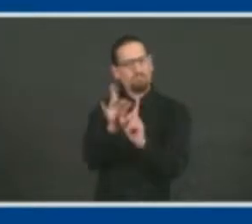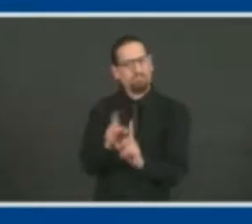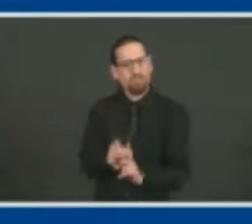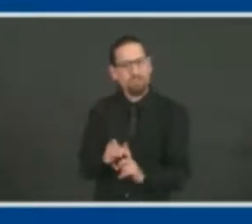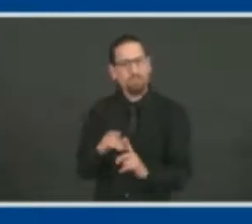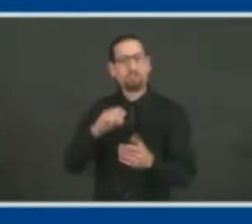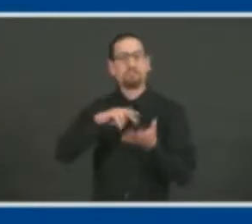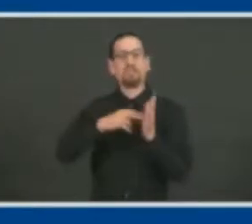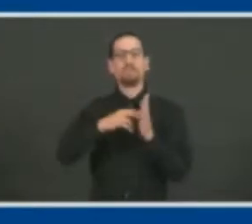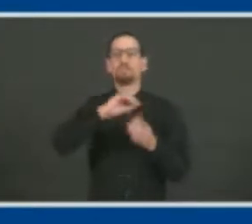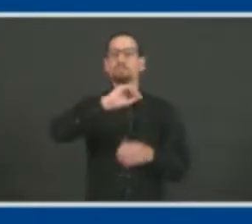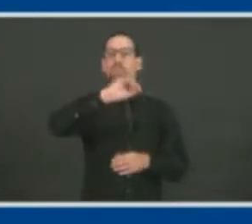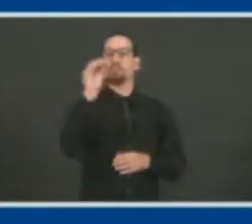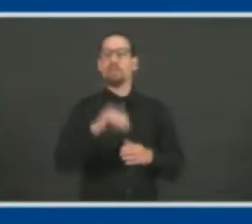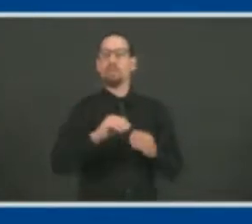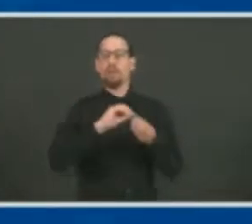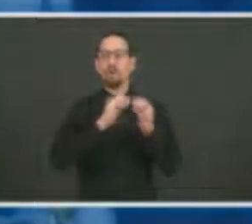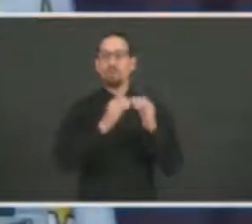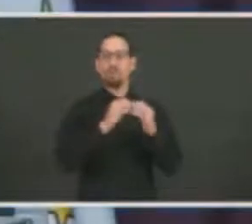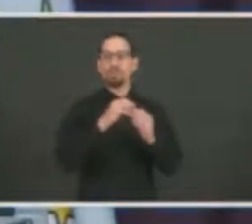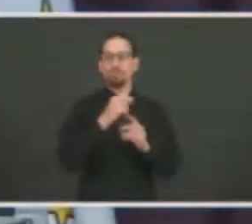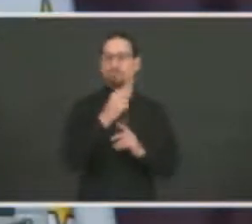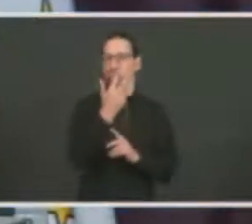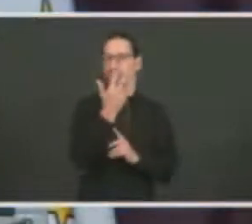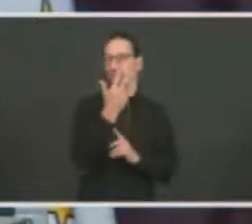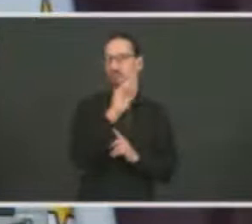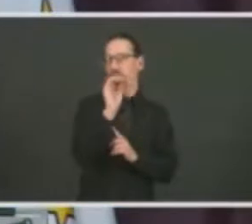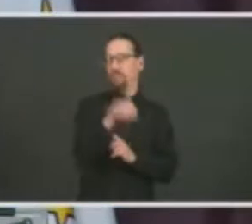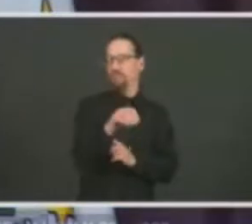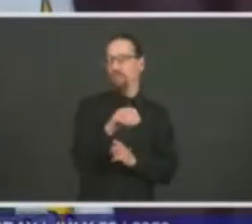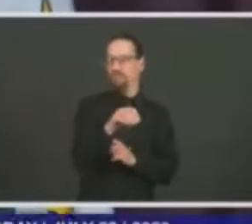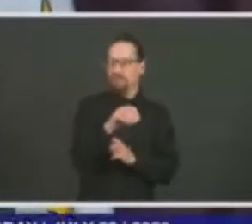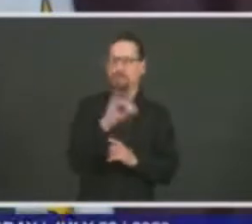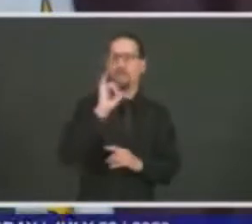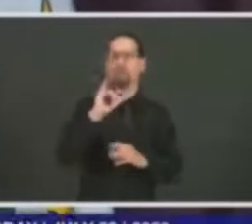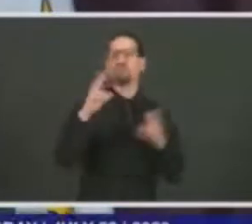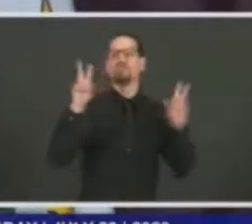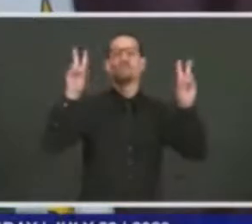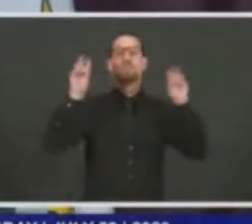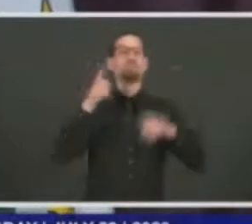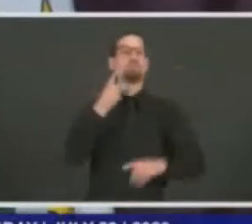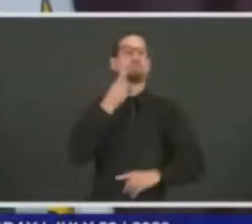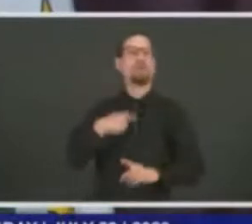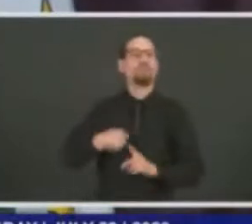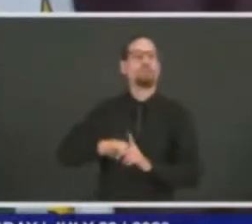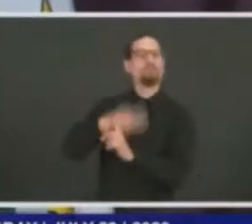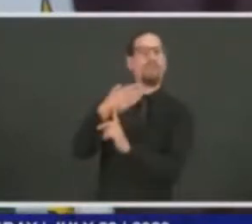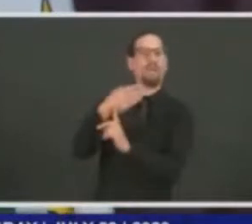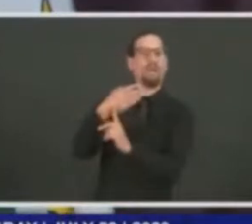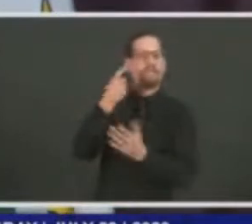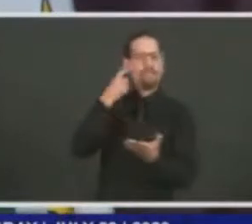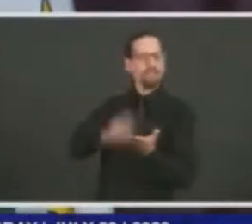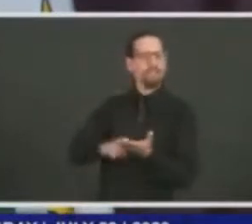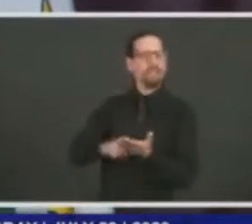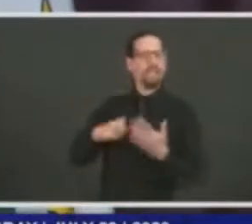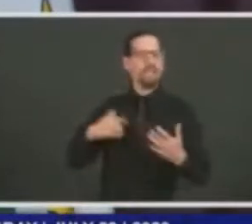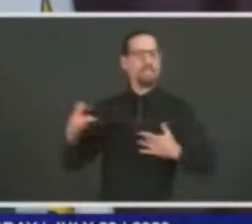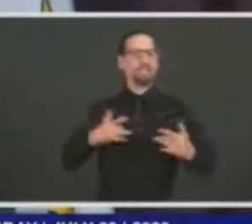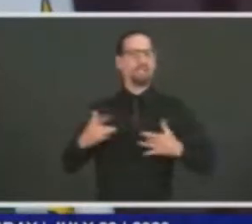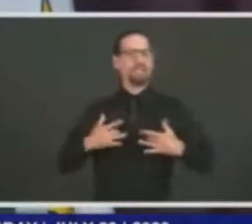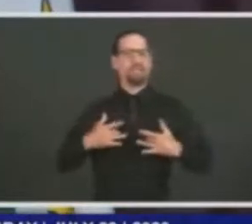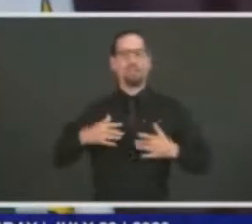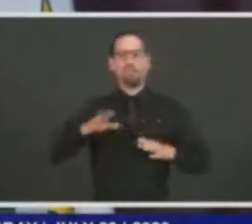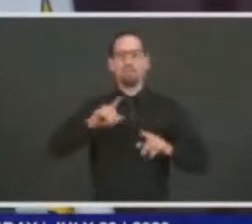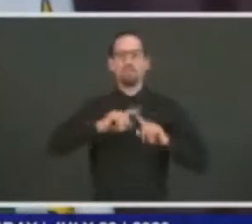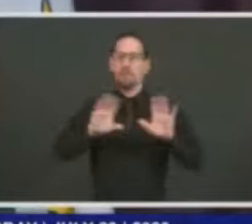not alarming. It's not cause for panic, but it's not what we want to see. We want to be consistently below 100 and